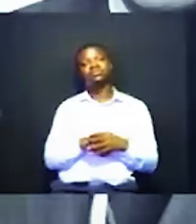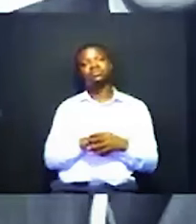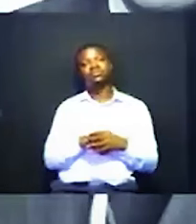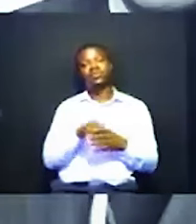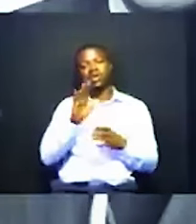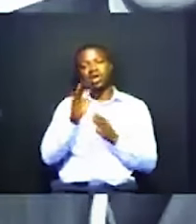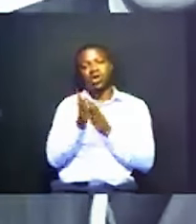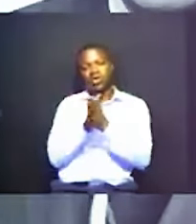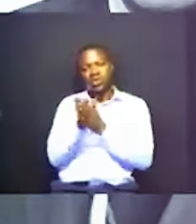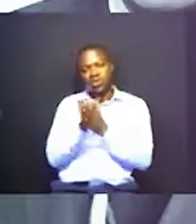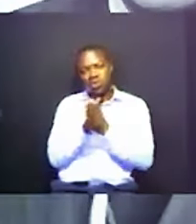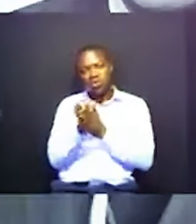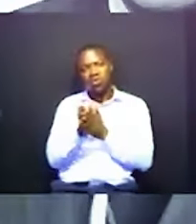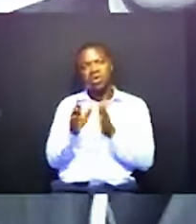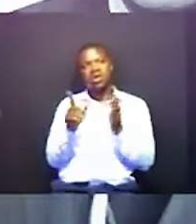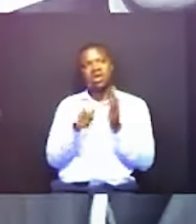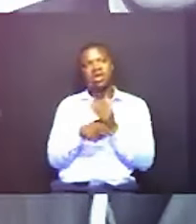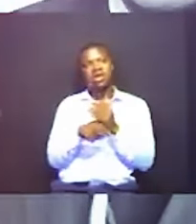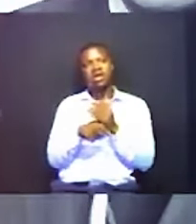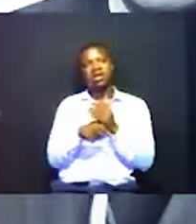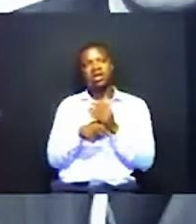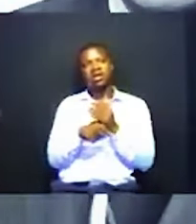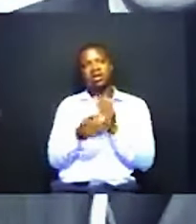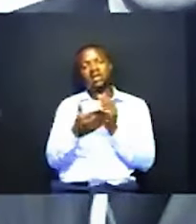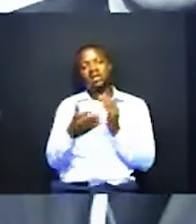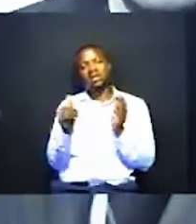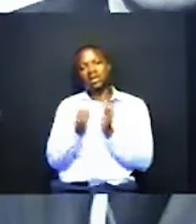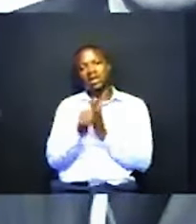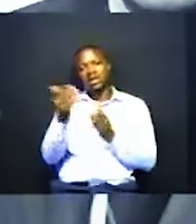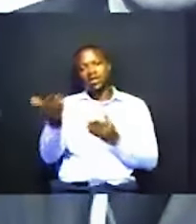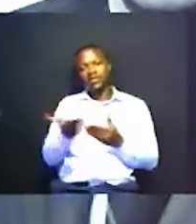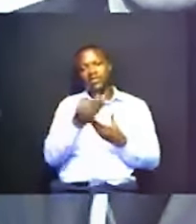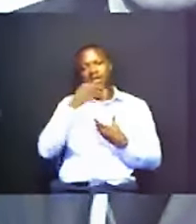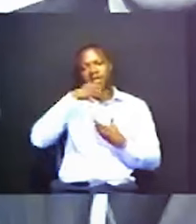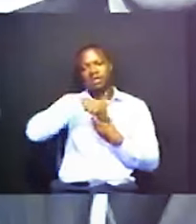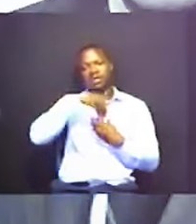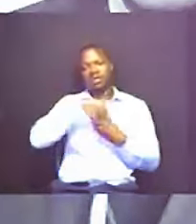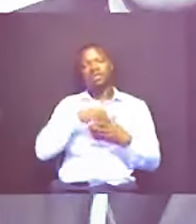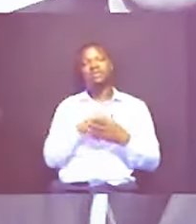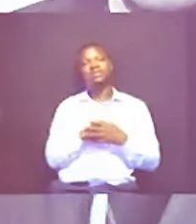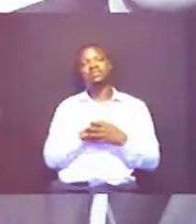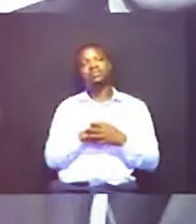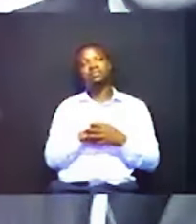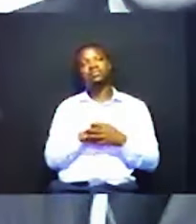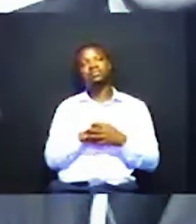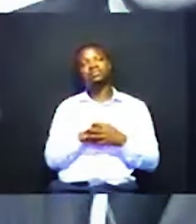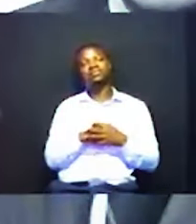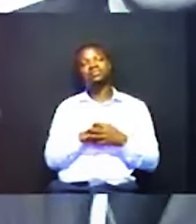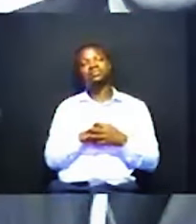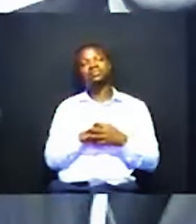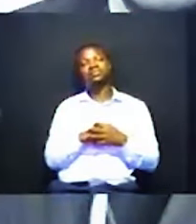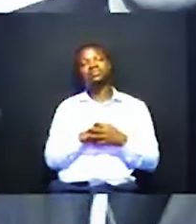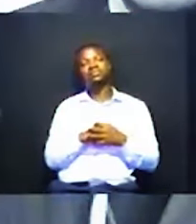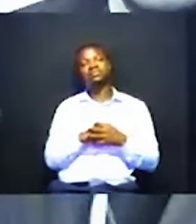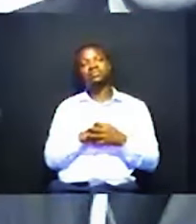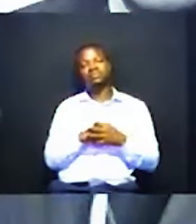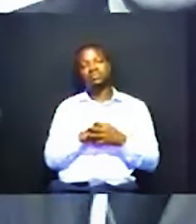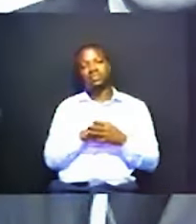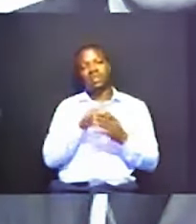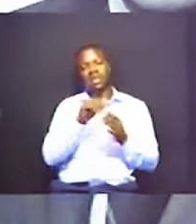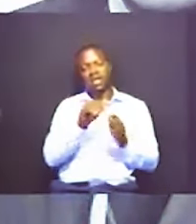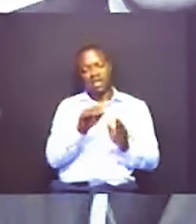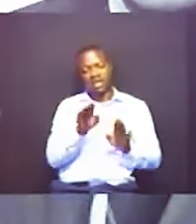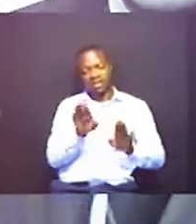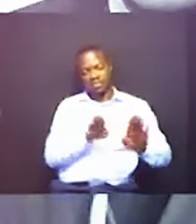and affection, what he entertains on the inside. Nipe ne woni mu ene se ne osi etinka anana tenka. His behavior